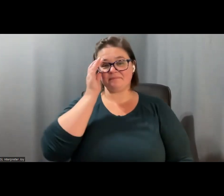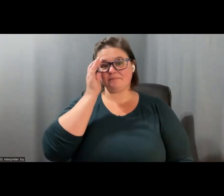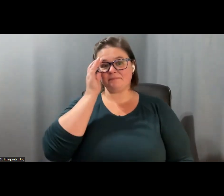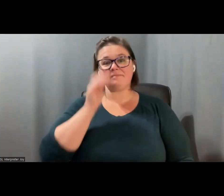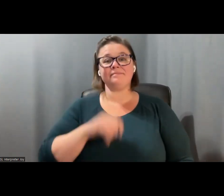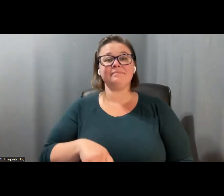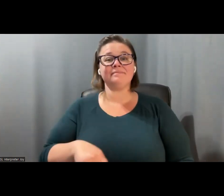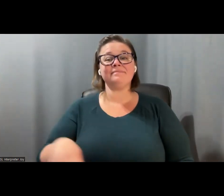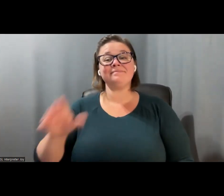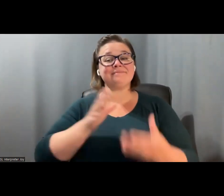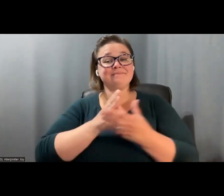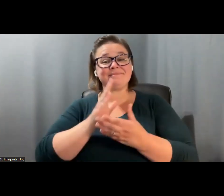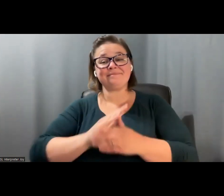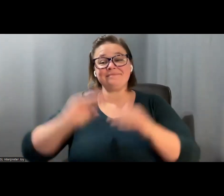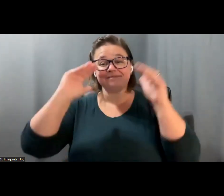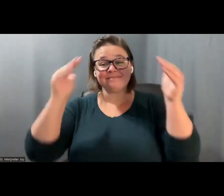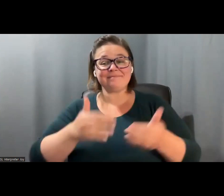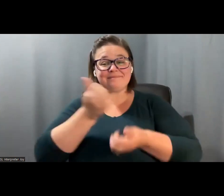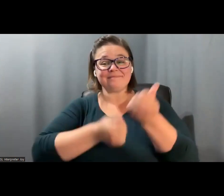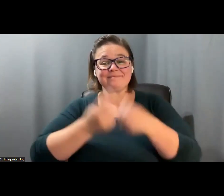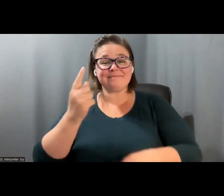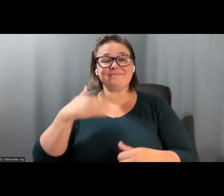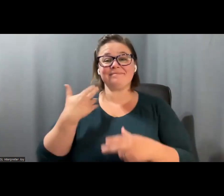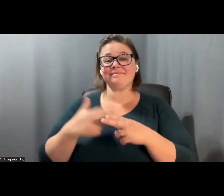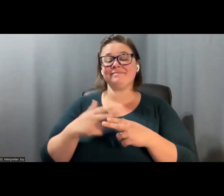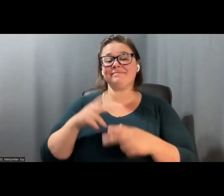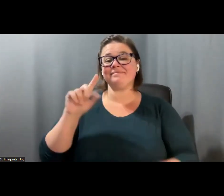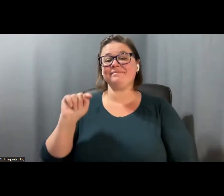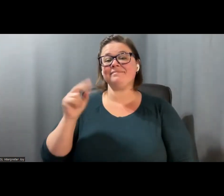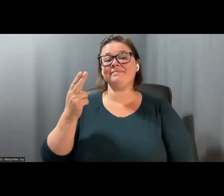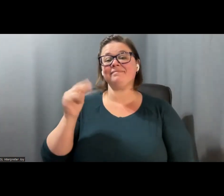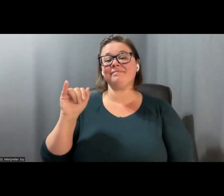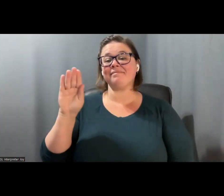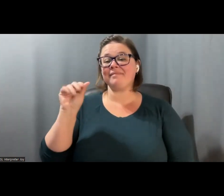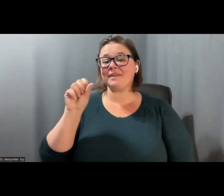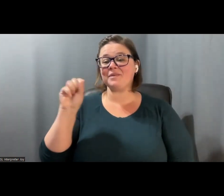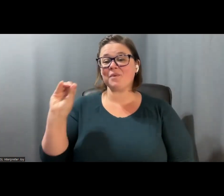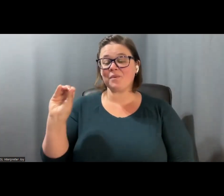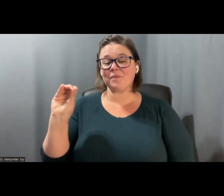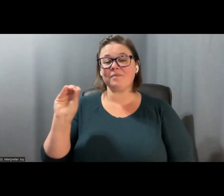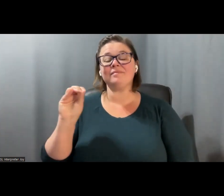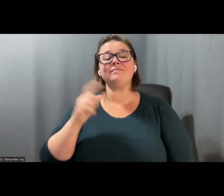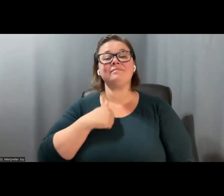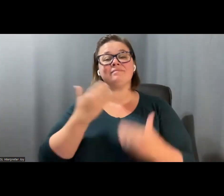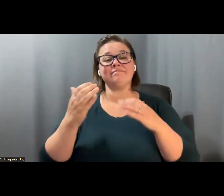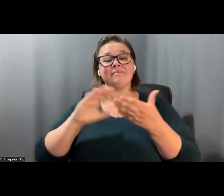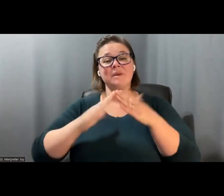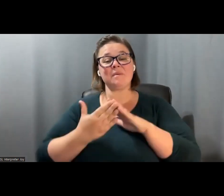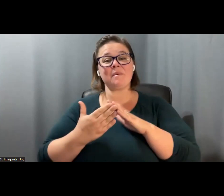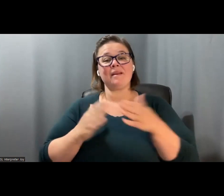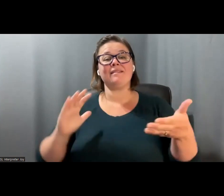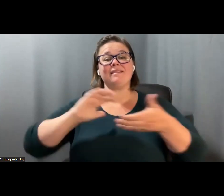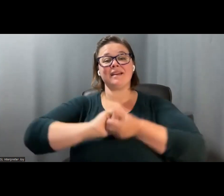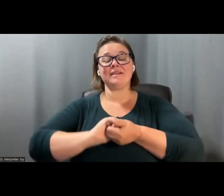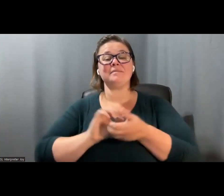All right. Well, welcome everybody. My name is Tabiso, and I am a community engagement specialist with